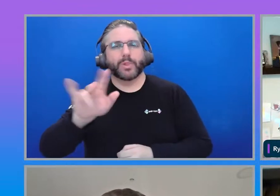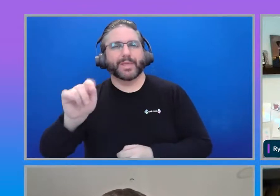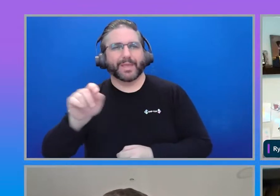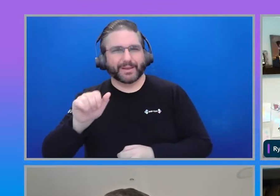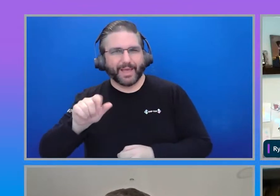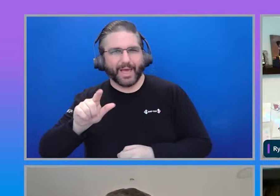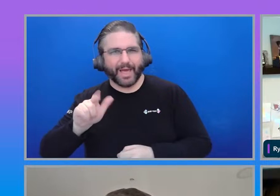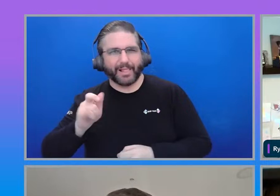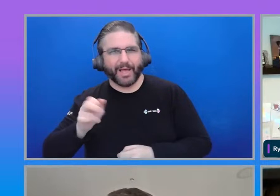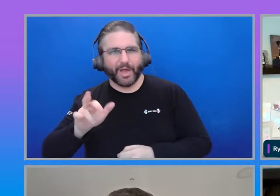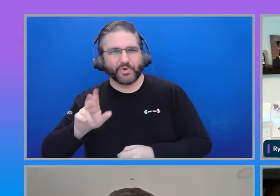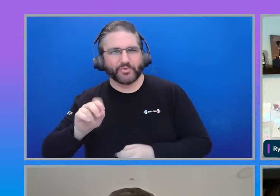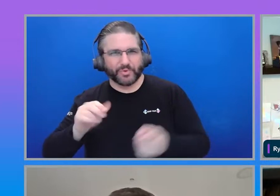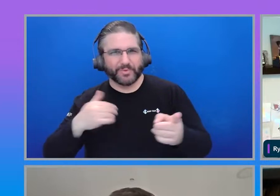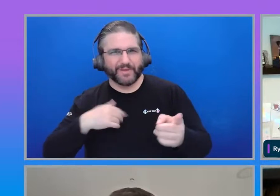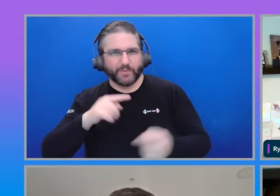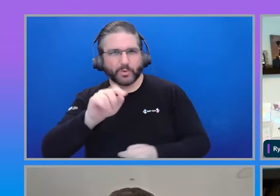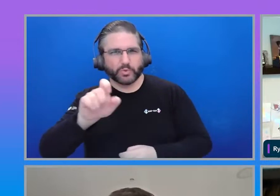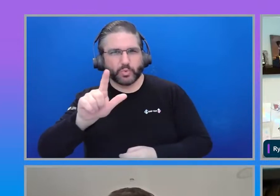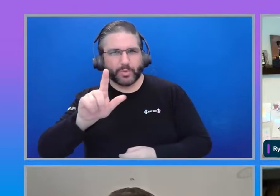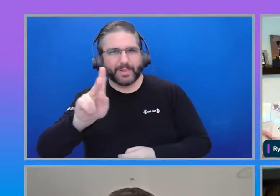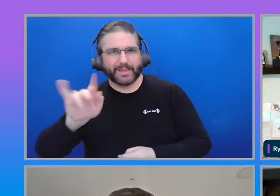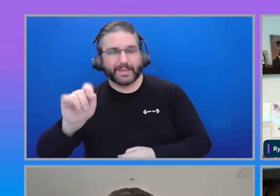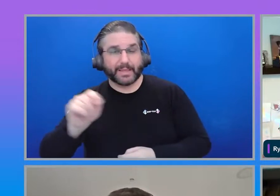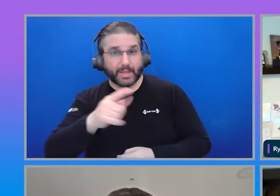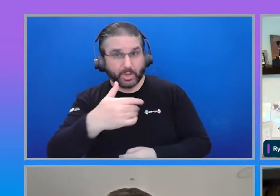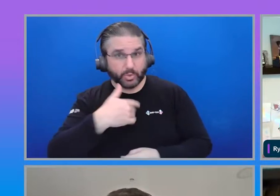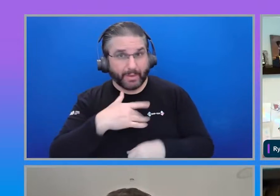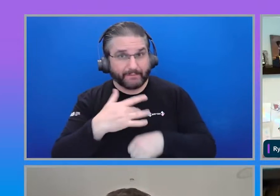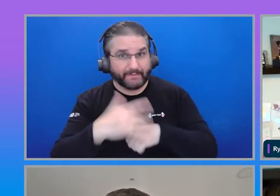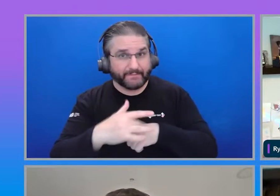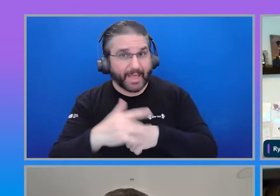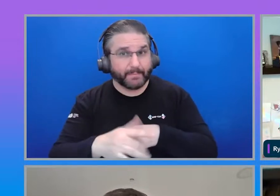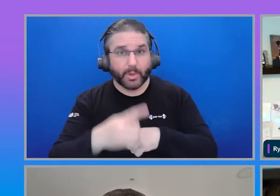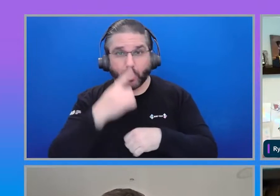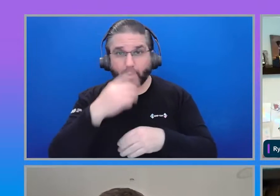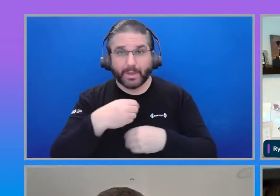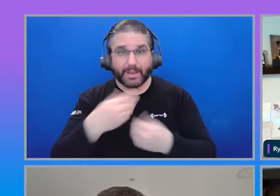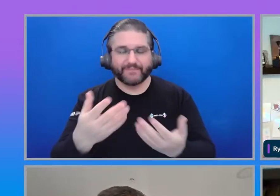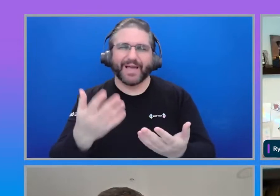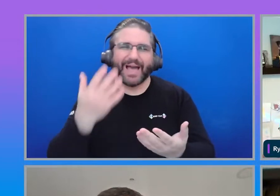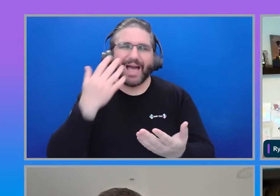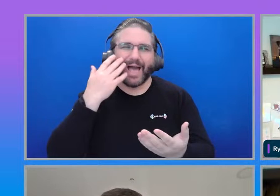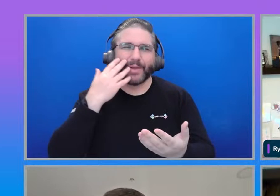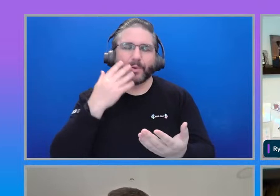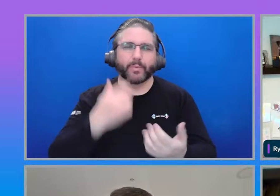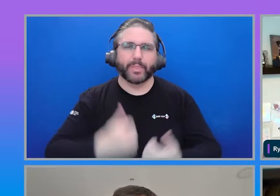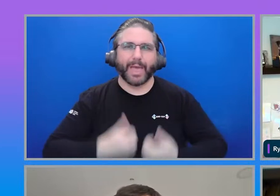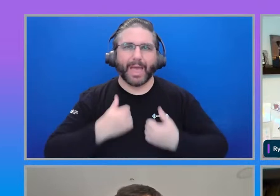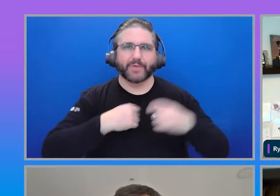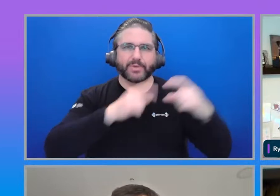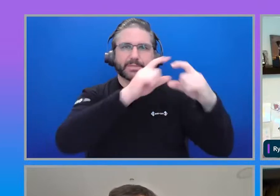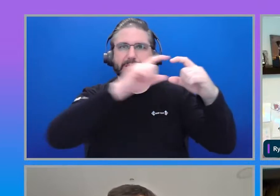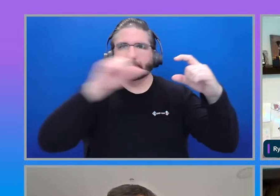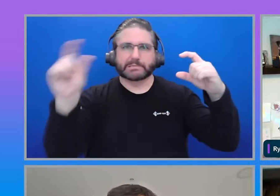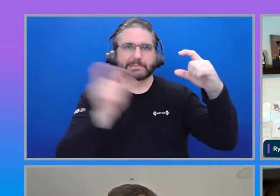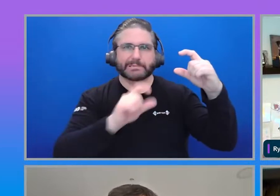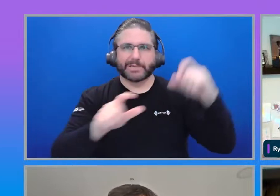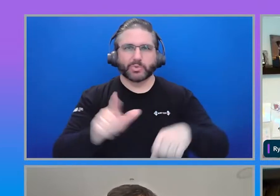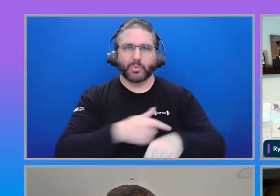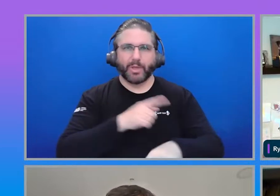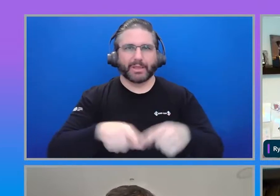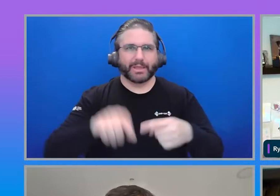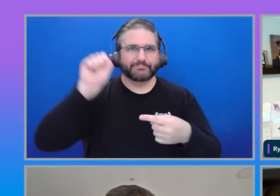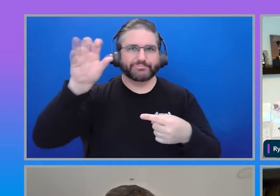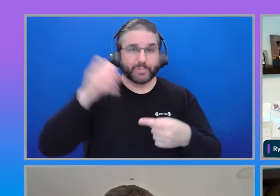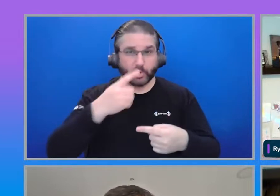it's something that you have available or if the URL is entirely too long to read aloud, but if you've got that, the